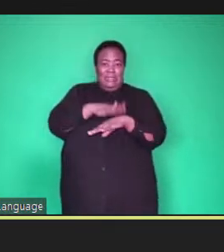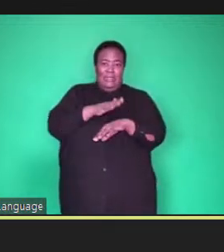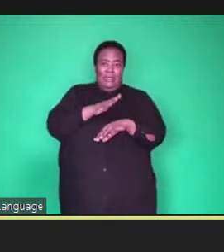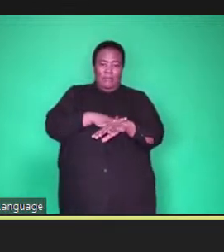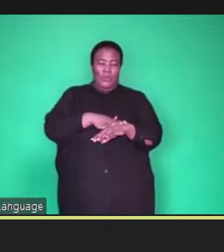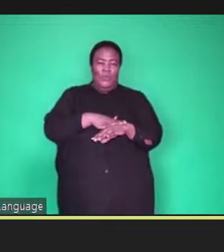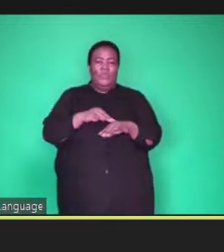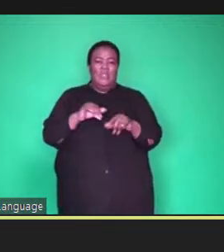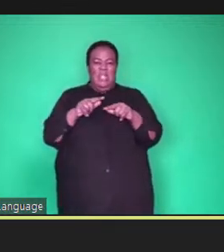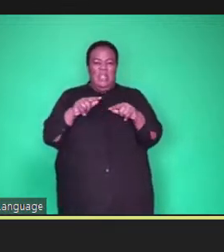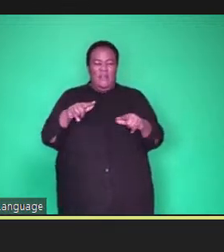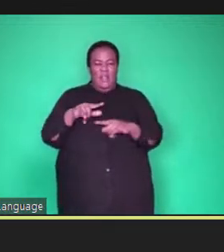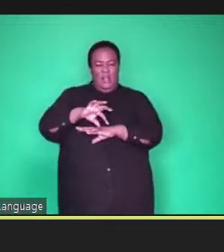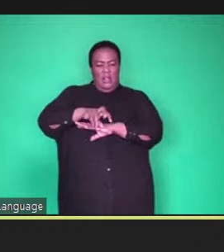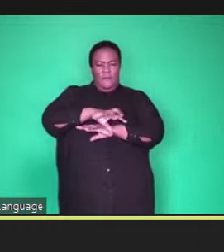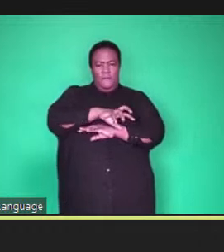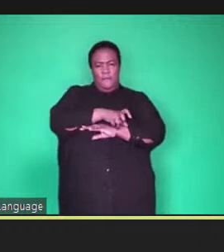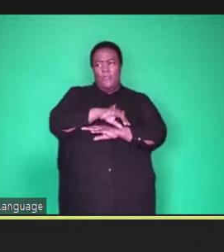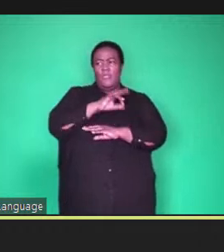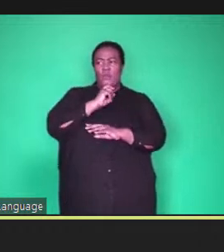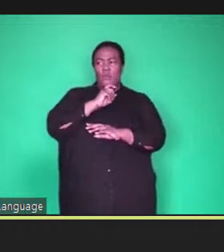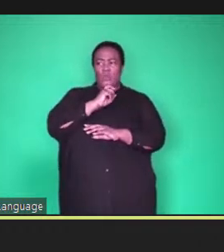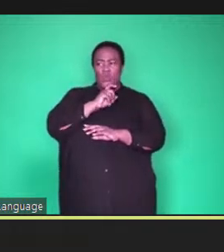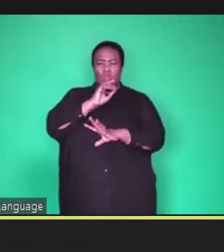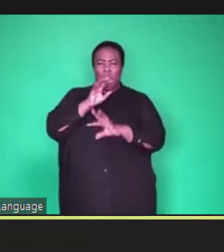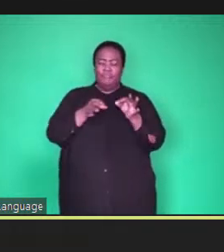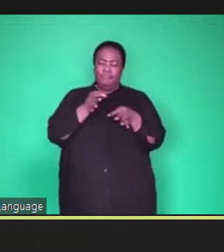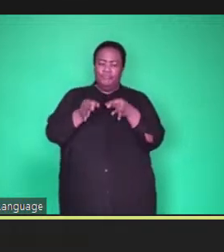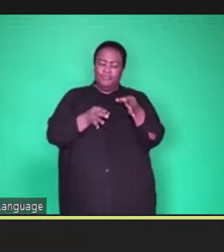using Graham Gotts's definition of